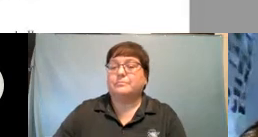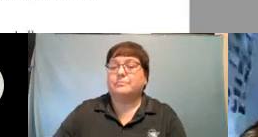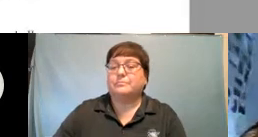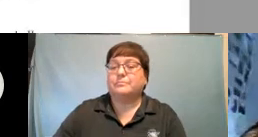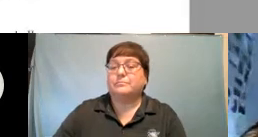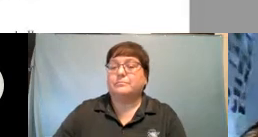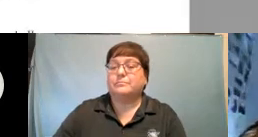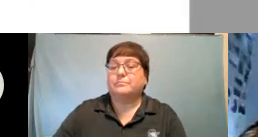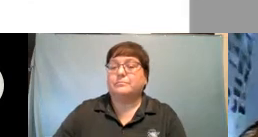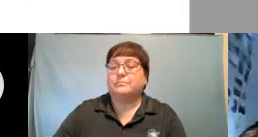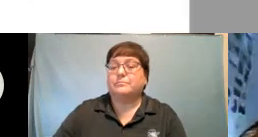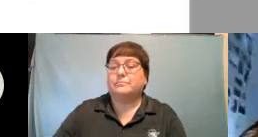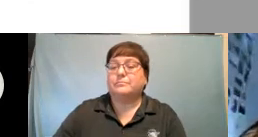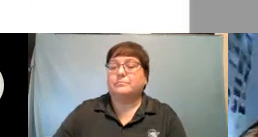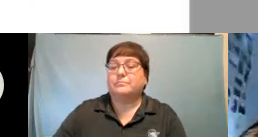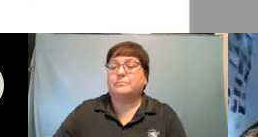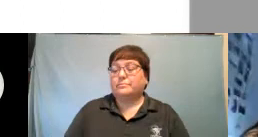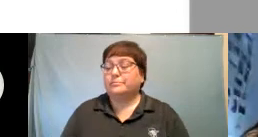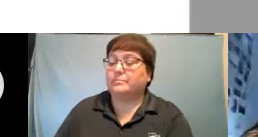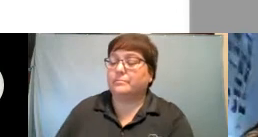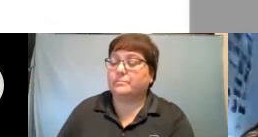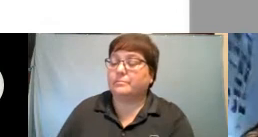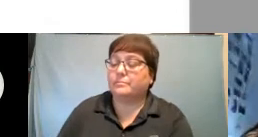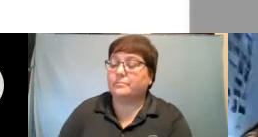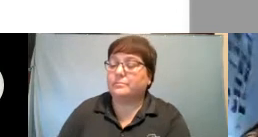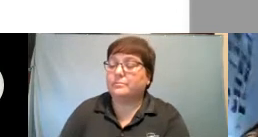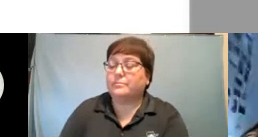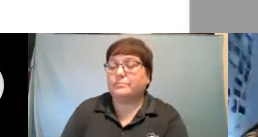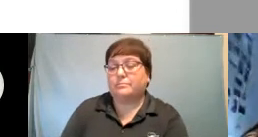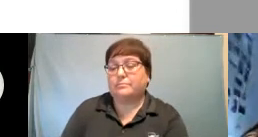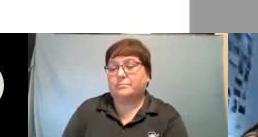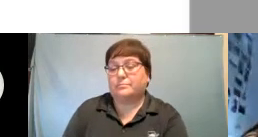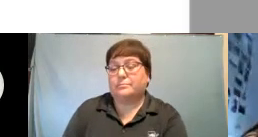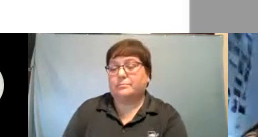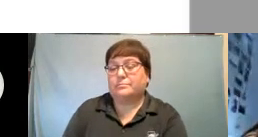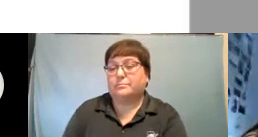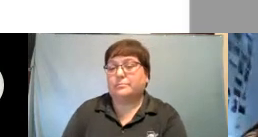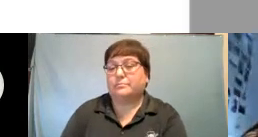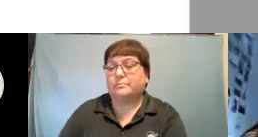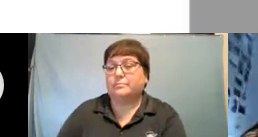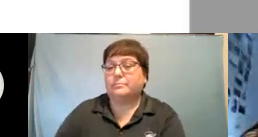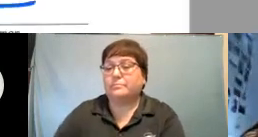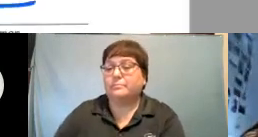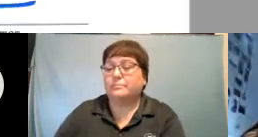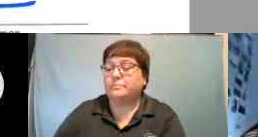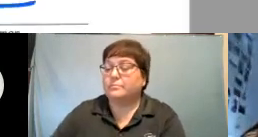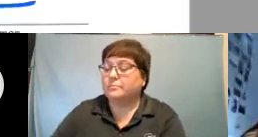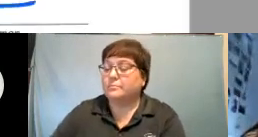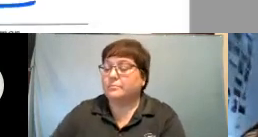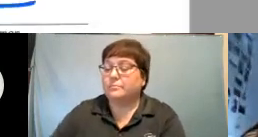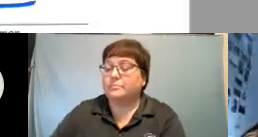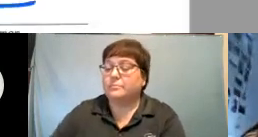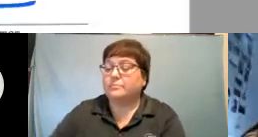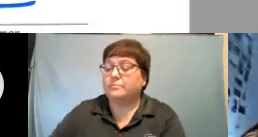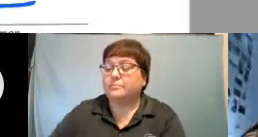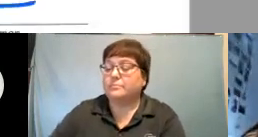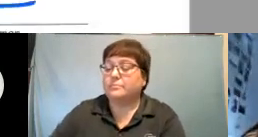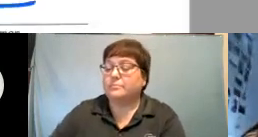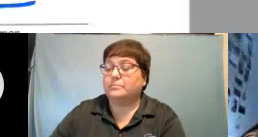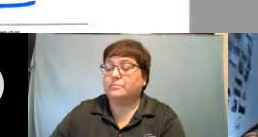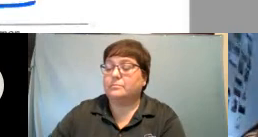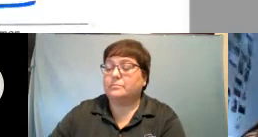But you, the student is an actual member of the Board of Education. You receive the same information and you sit at the table with